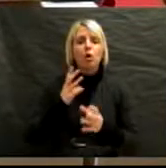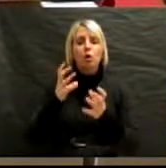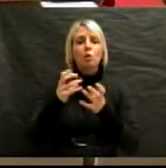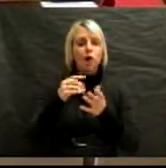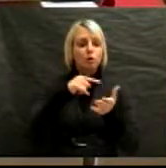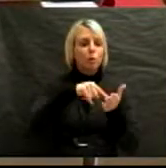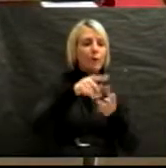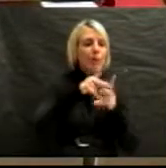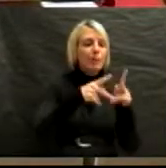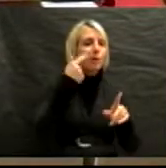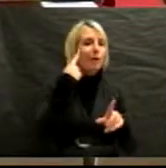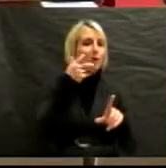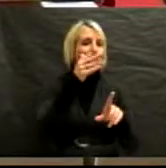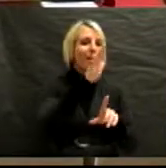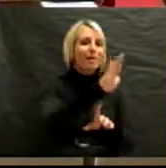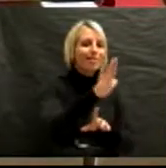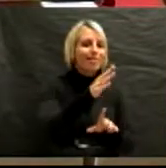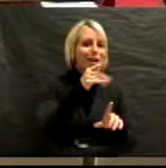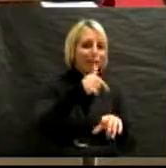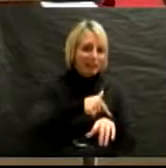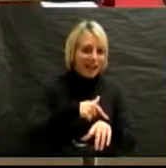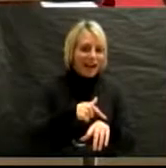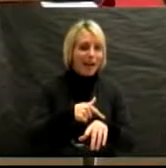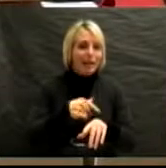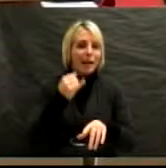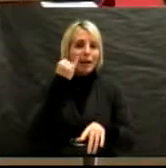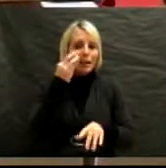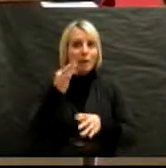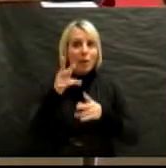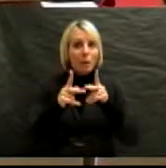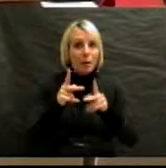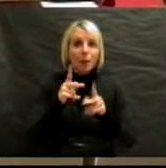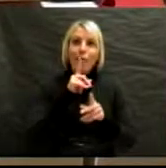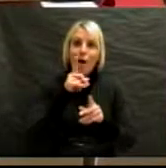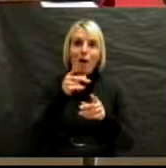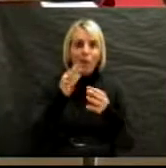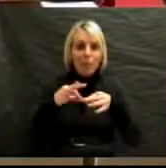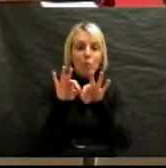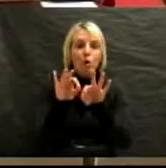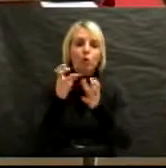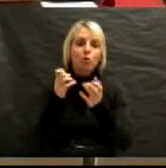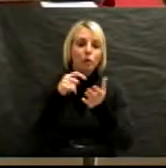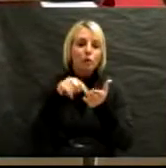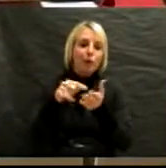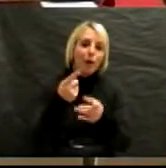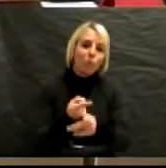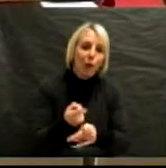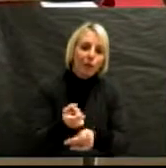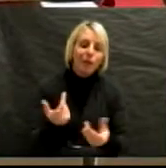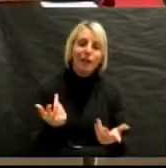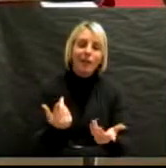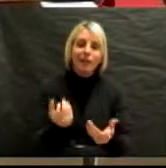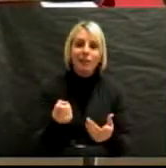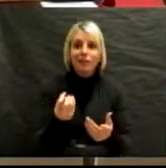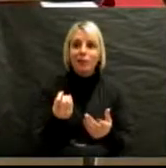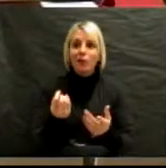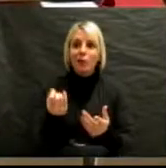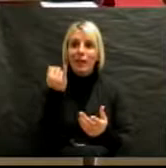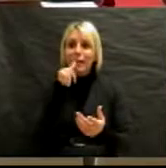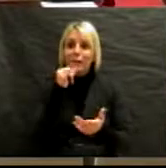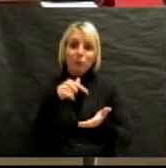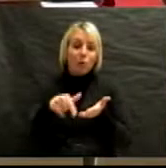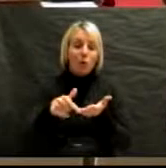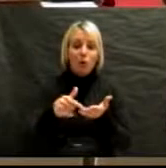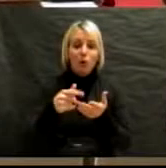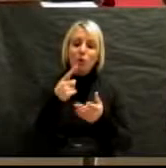important. Otherwise, what you say is the position is only for those for whom money is not an issue. And I don't